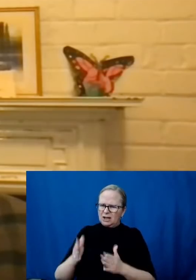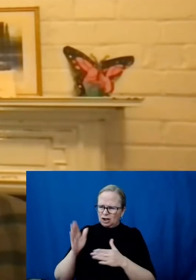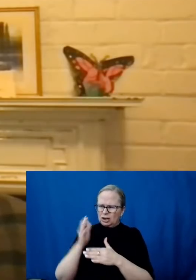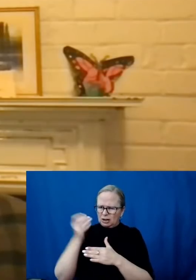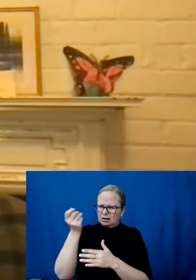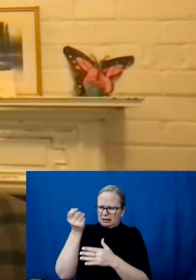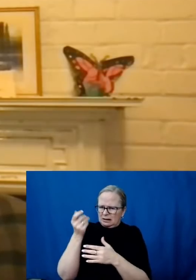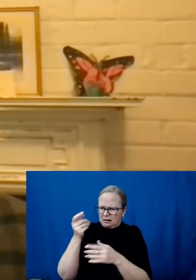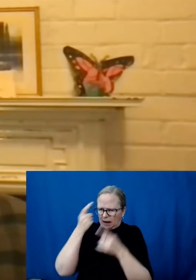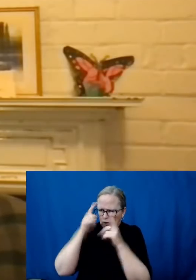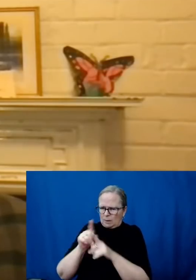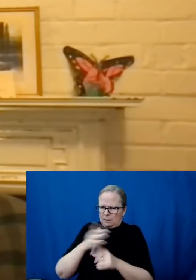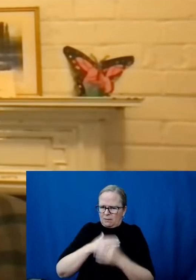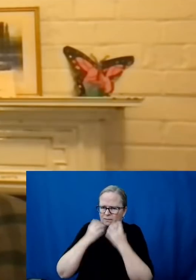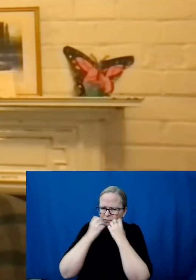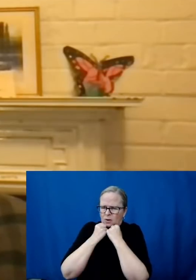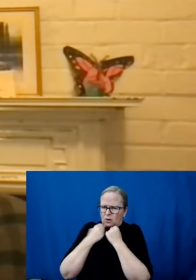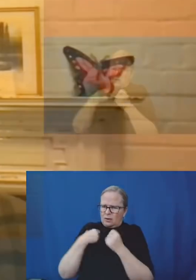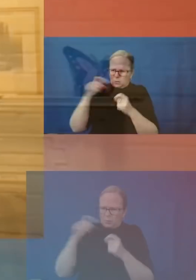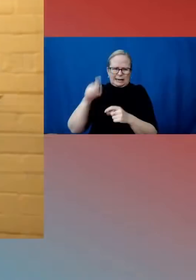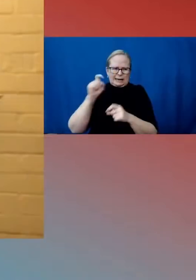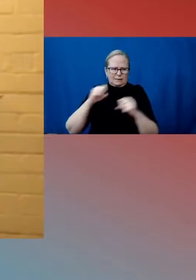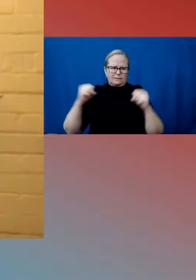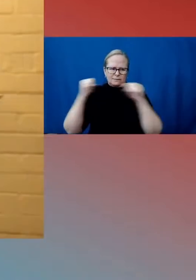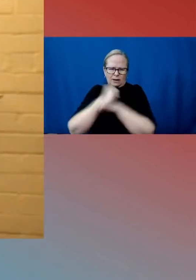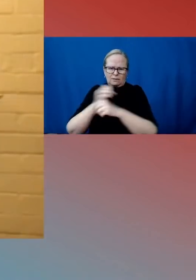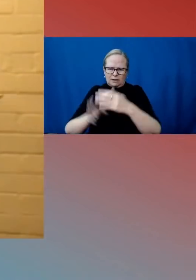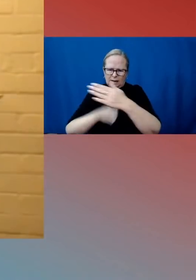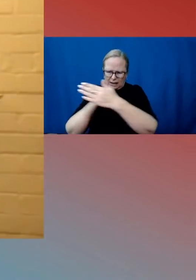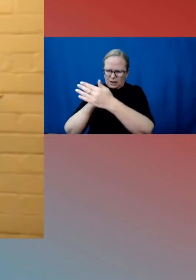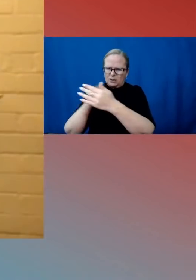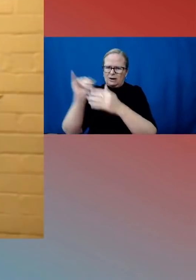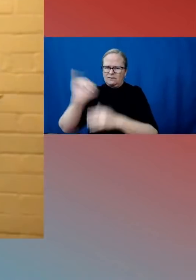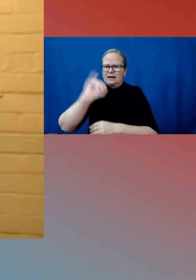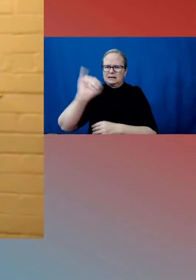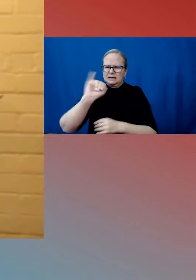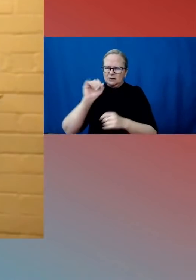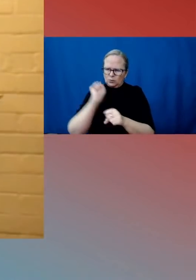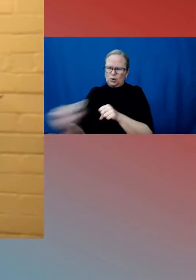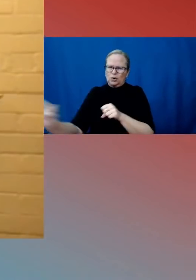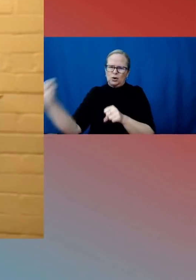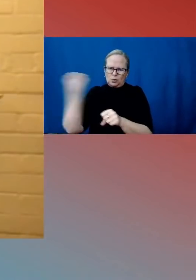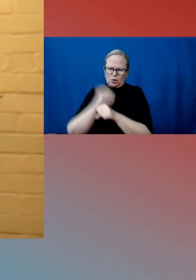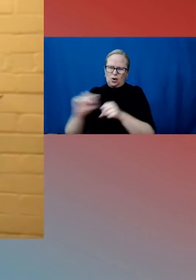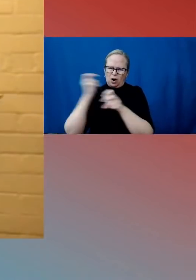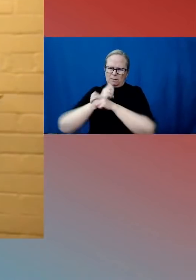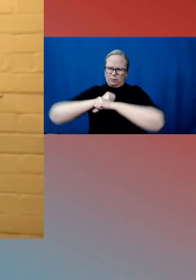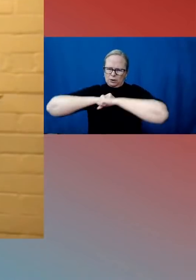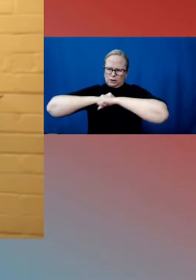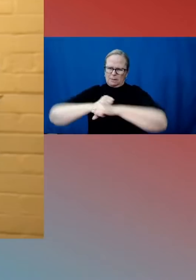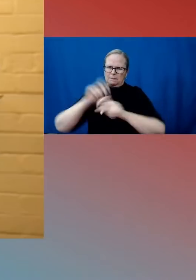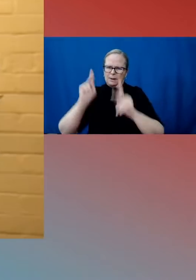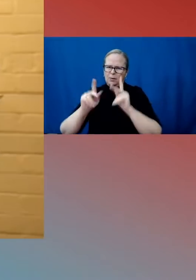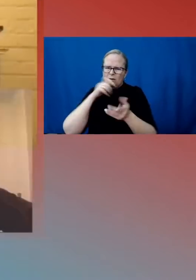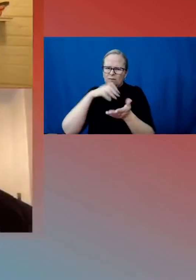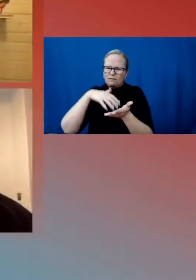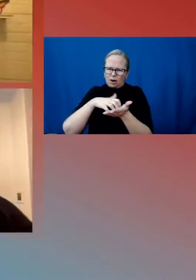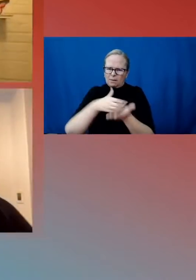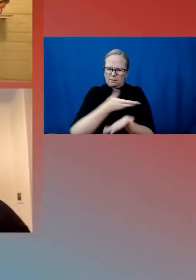values, is we should fight against that. We should be working hard to protect those that are more